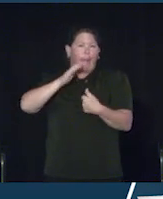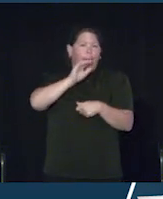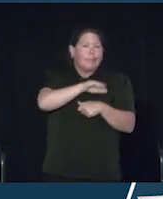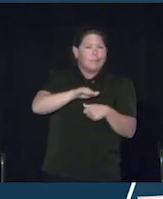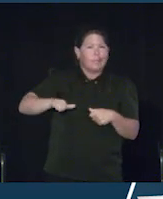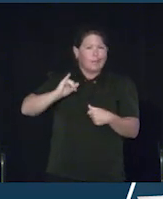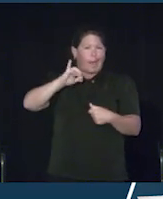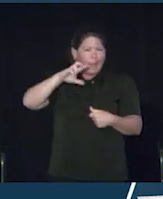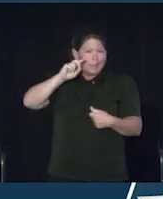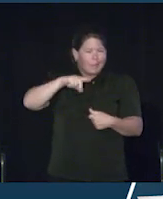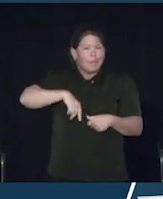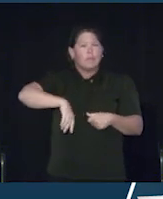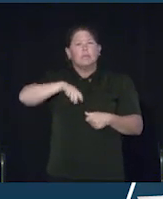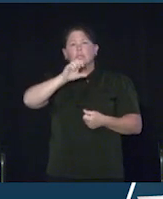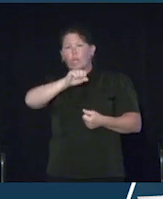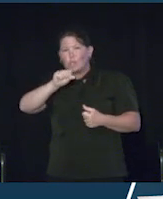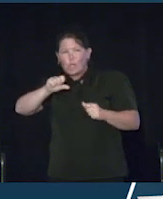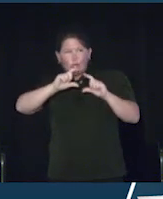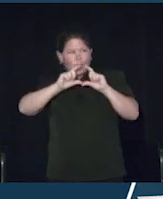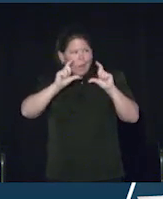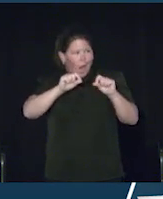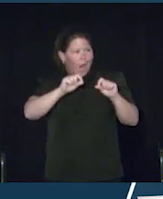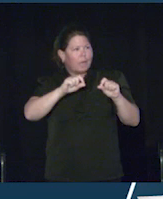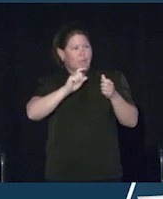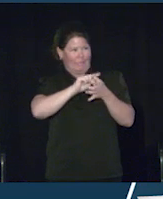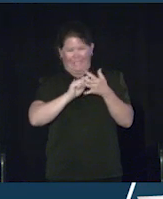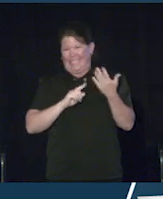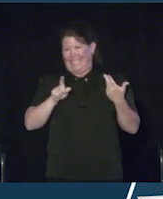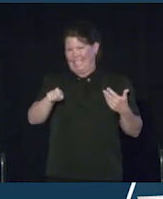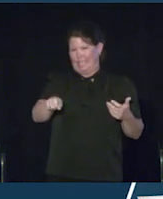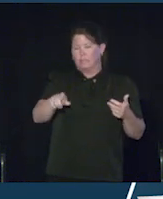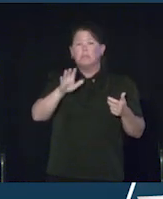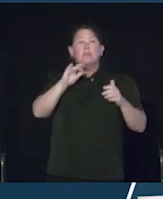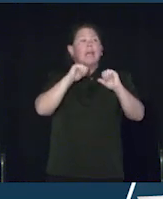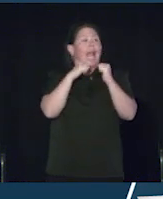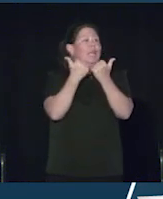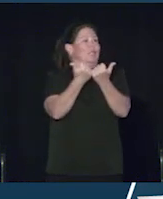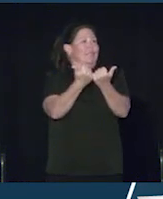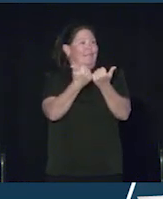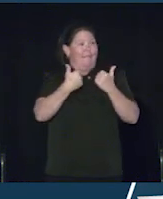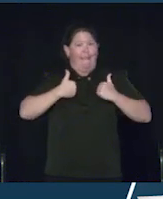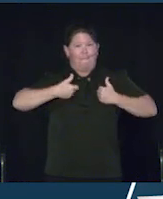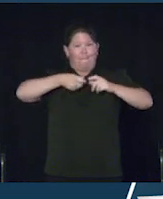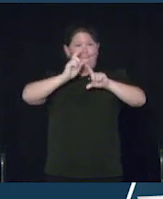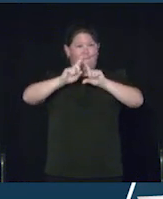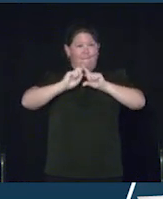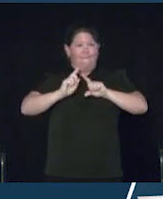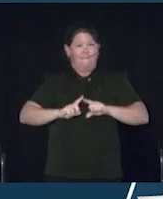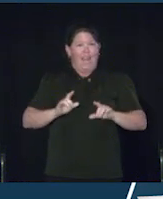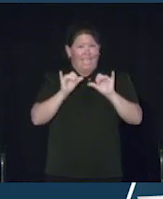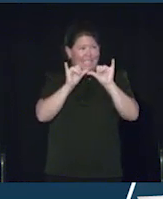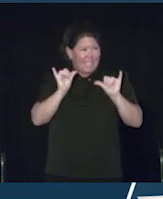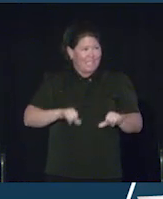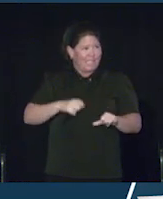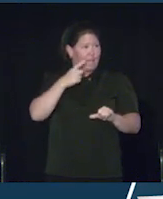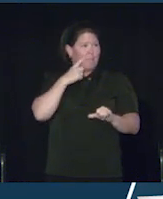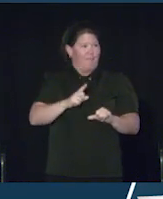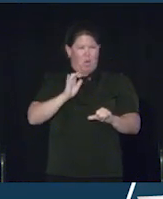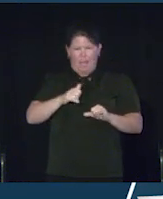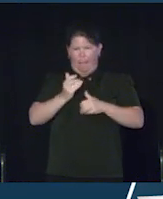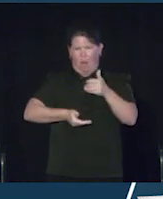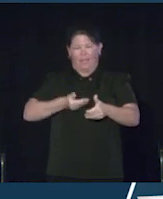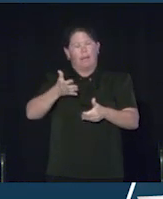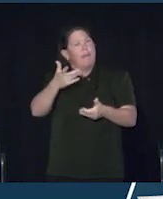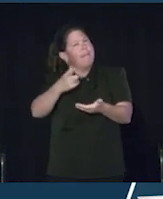or a social security card. Now, the agency has a variety of systems that we use to help quicken this process. Sometimes it